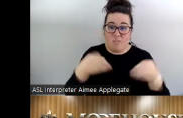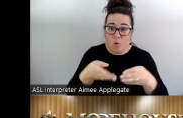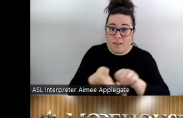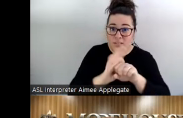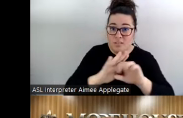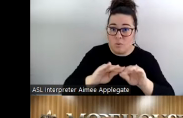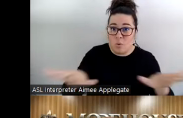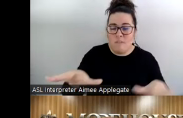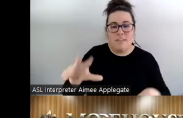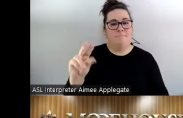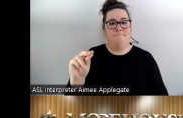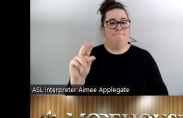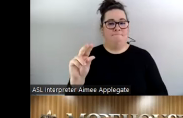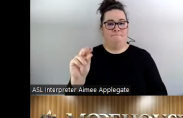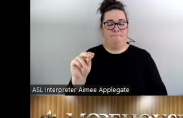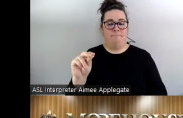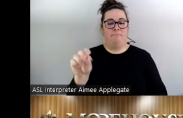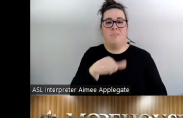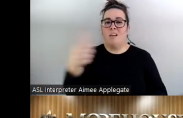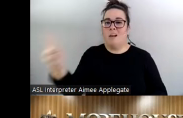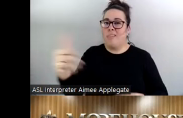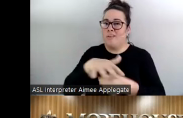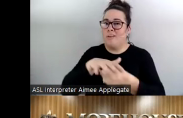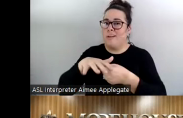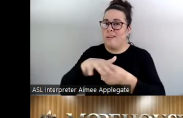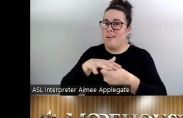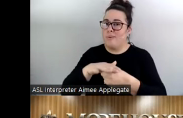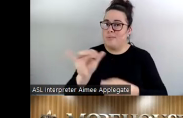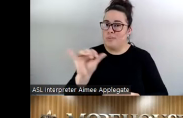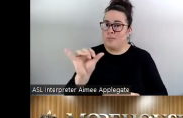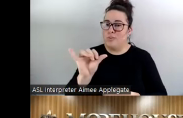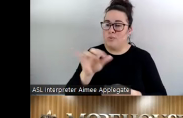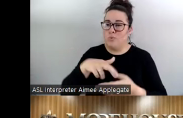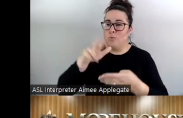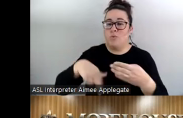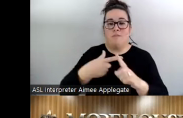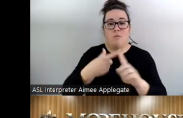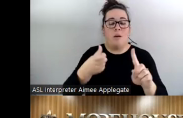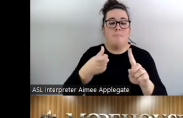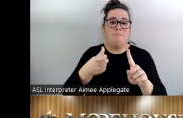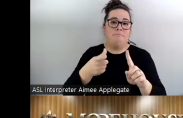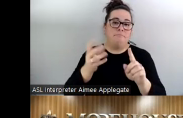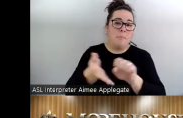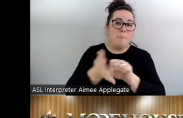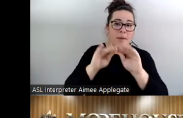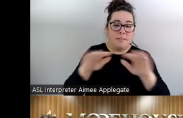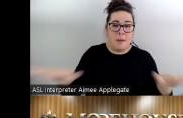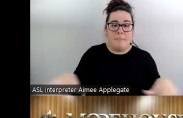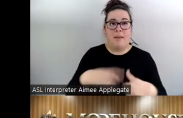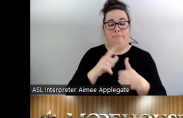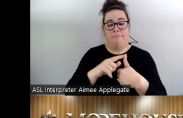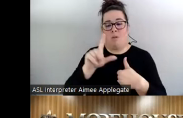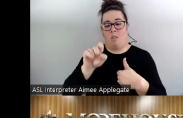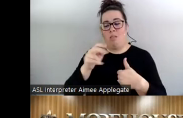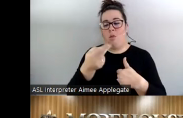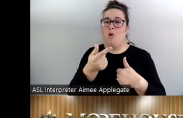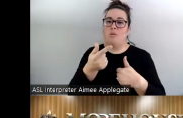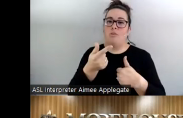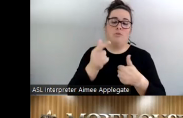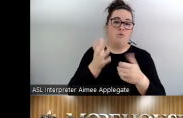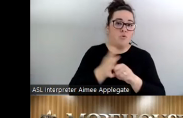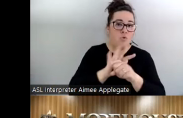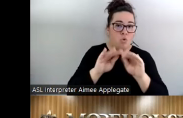COVID-19, but also other related areas resulting from the pandemic, such as long COVID, social determinants of health, and other chronic